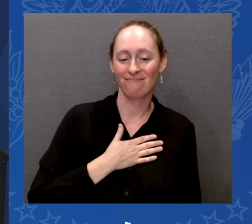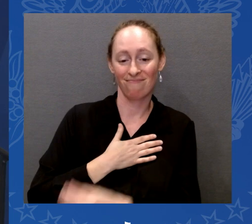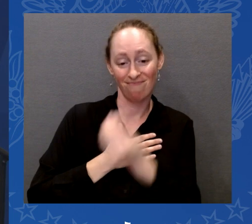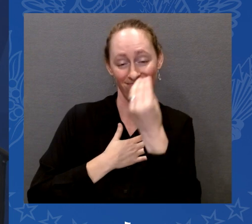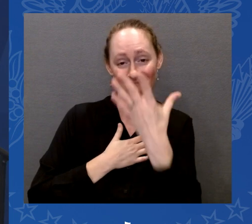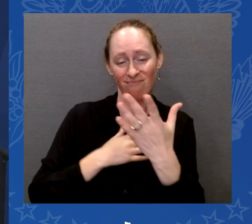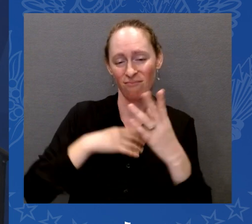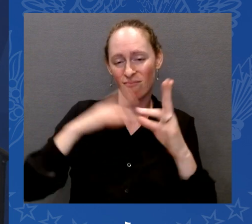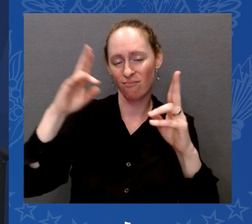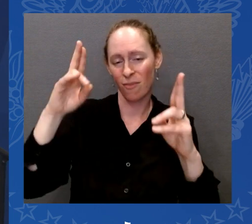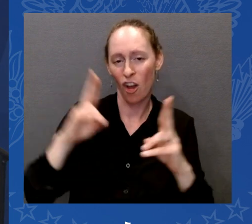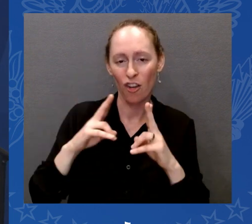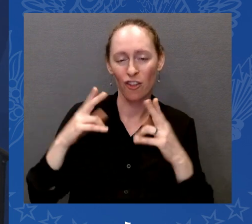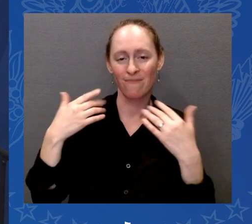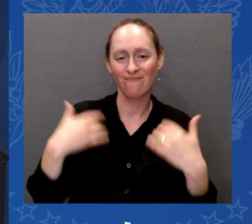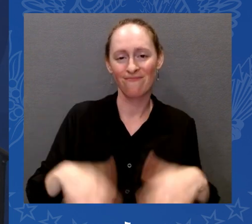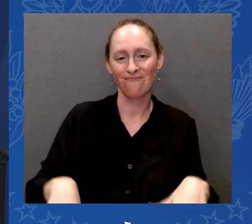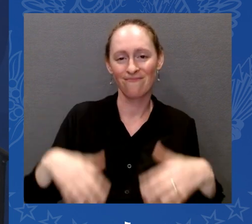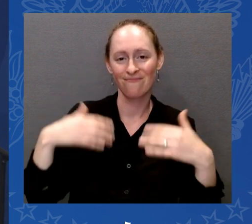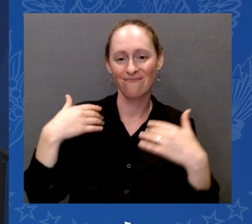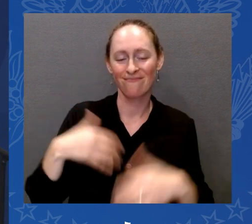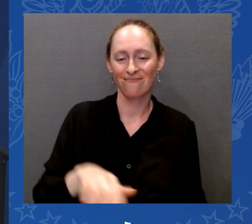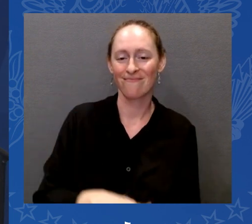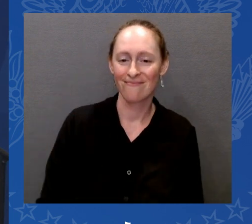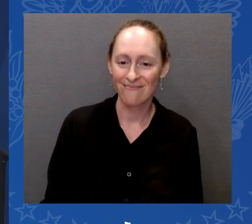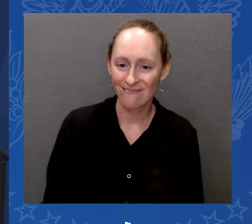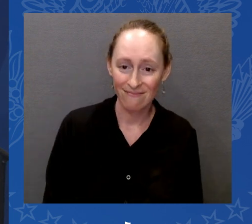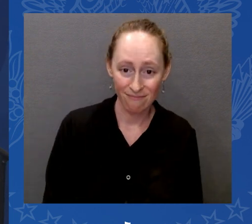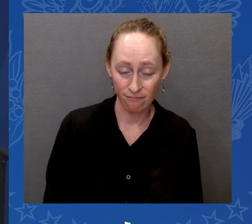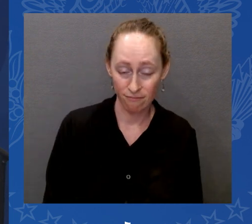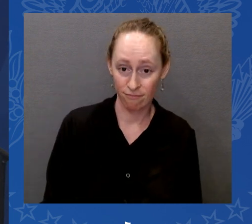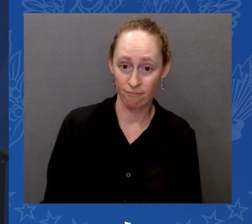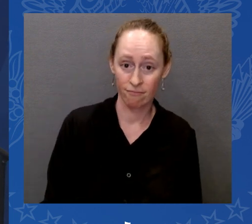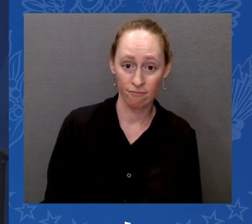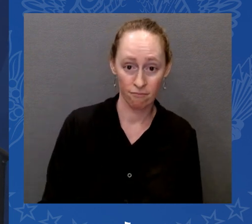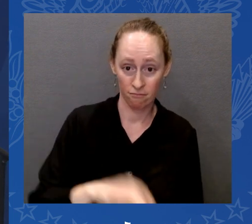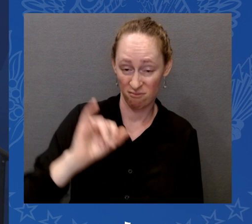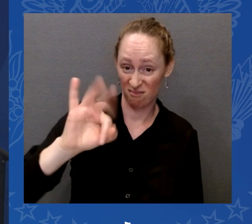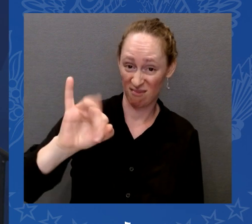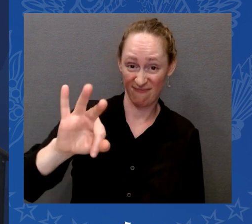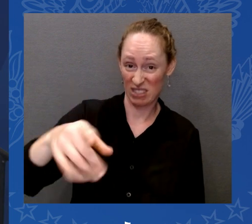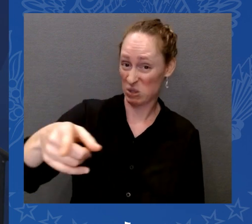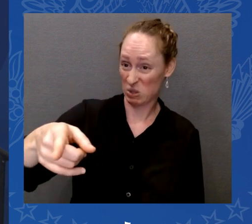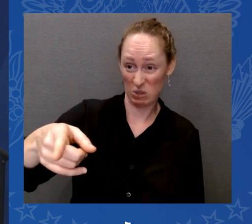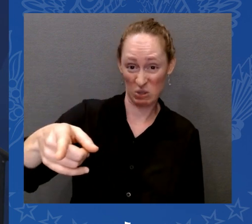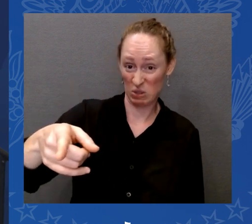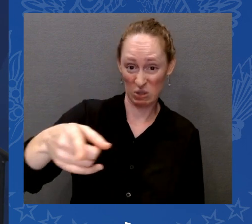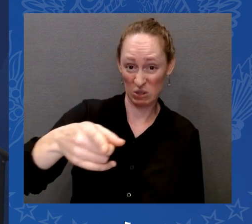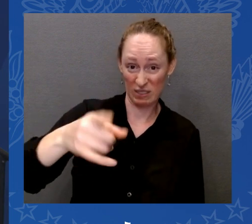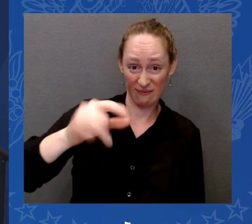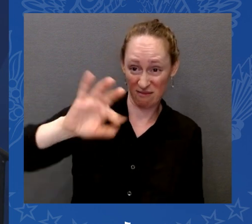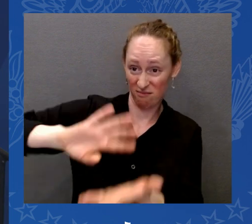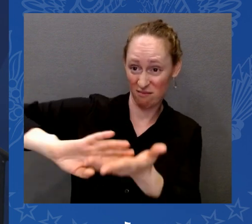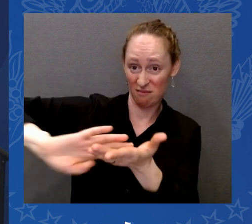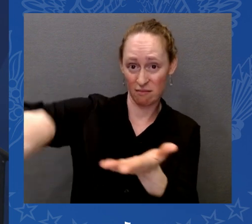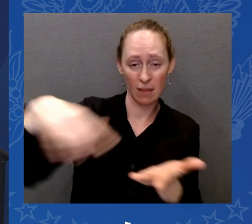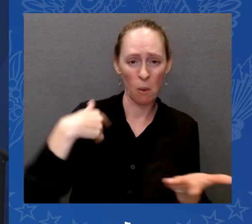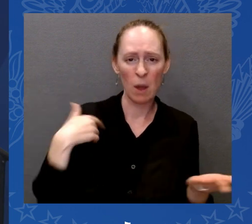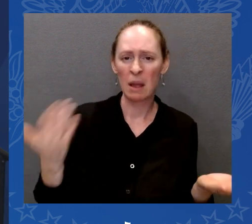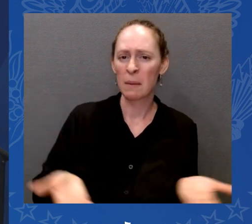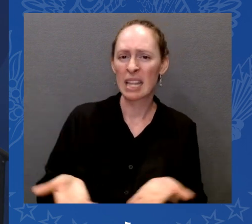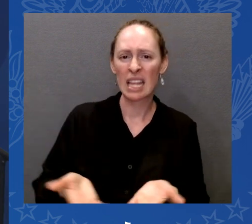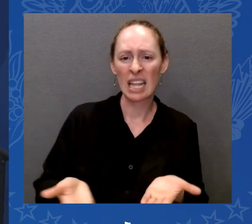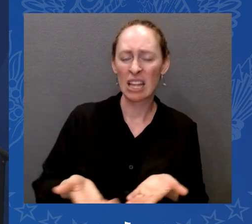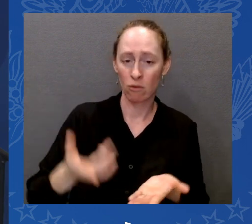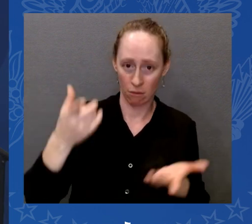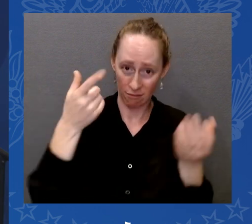President, without your vision and leadership on the CHIPS Act. You championed this so hard, not